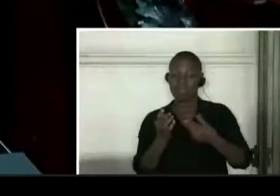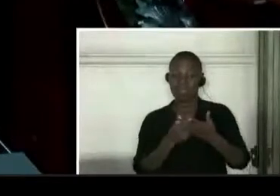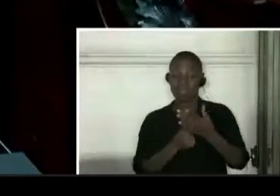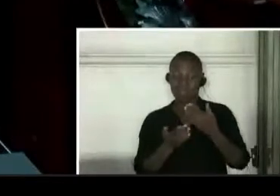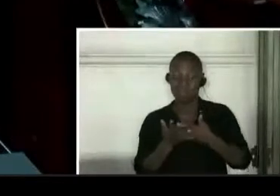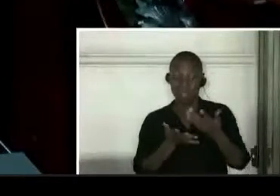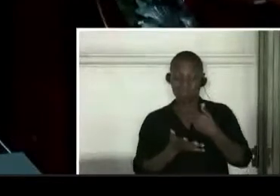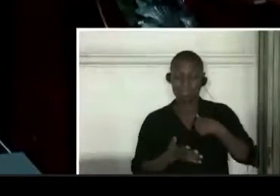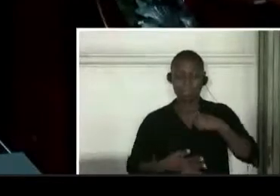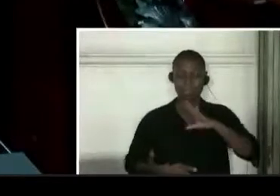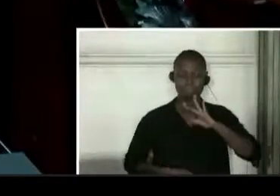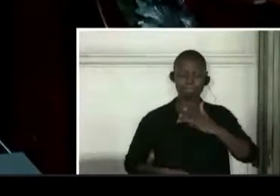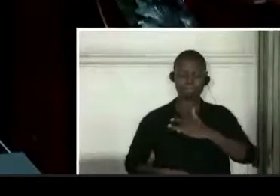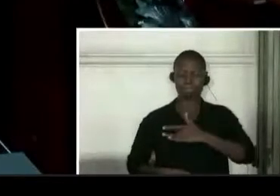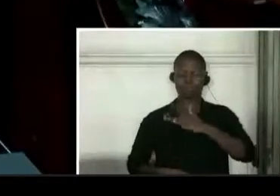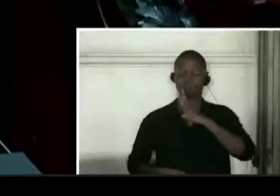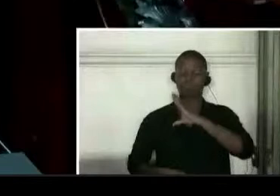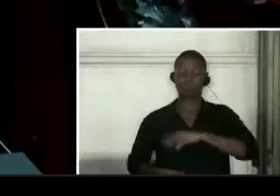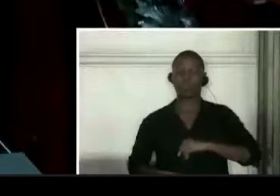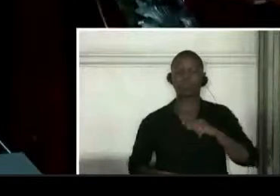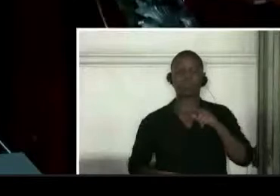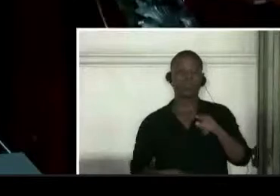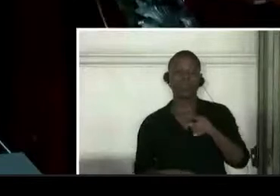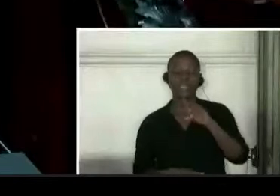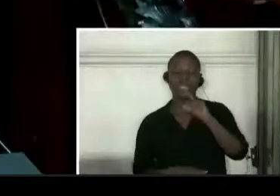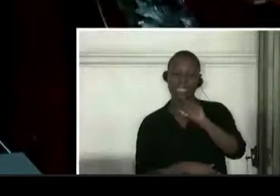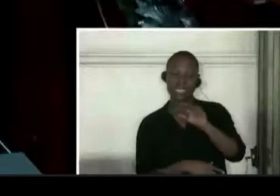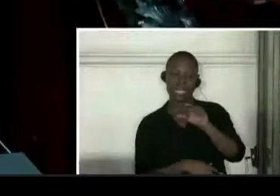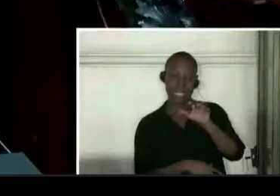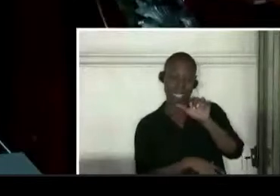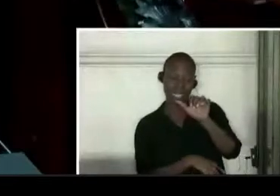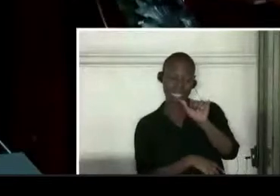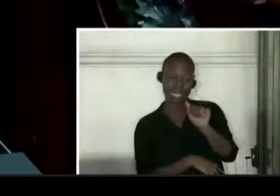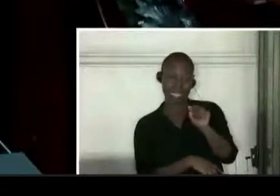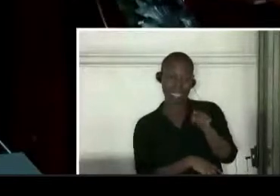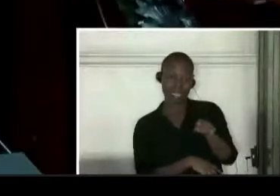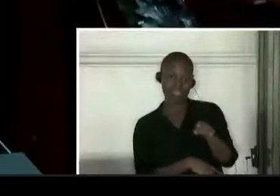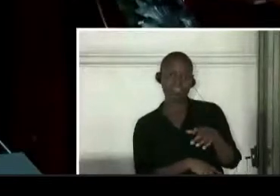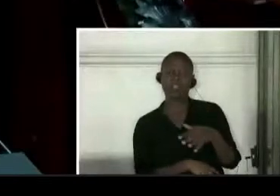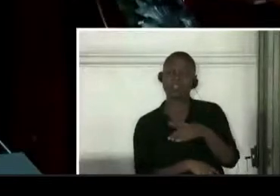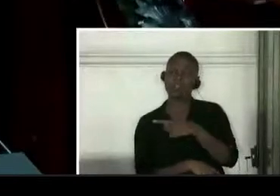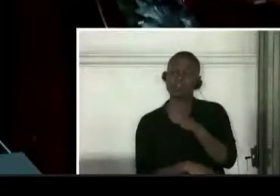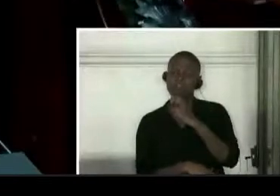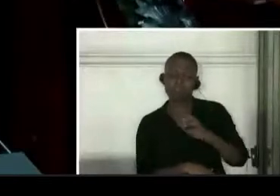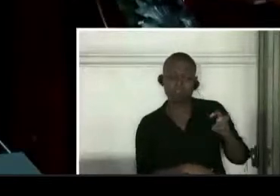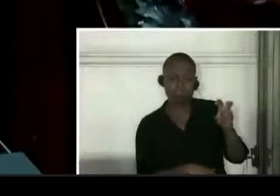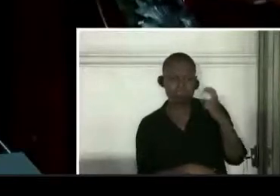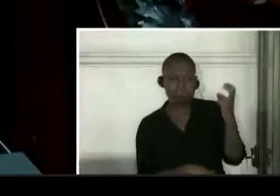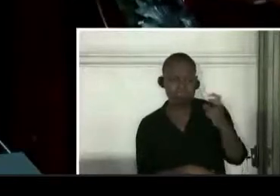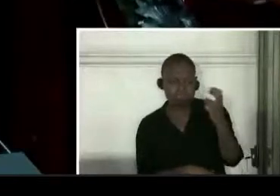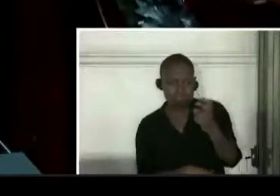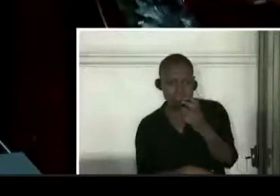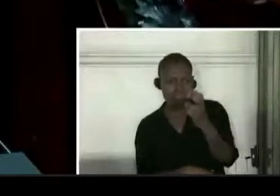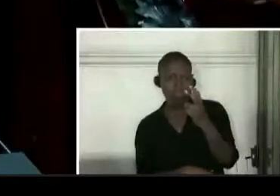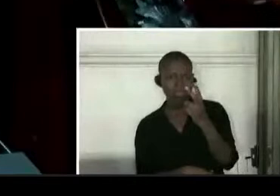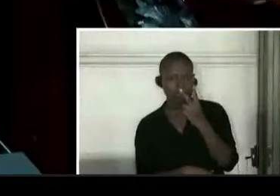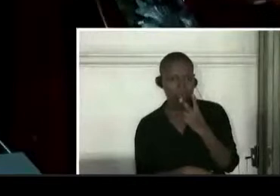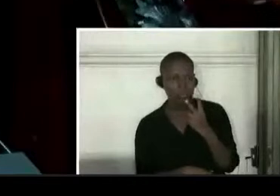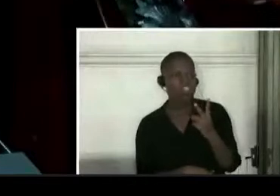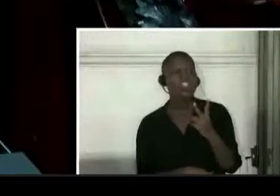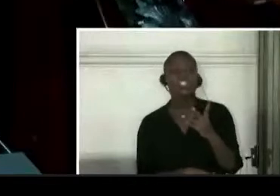of the Democratic Alliance telling us that he went on an expedition to experiment